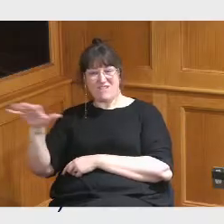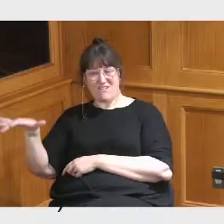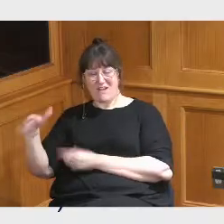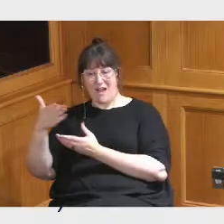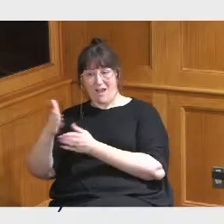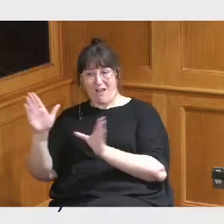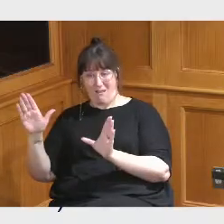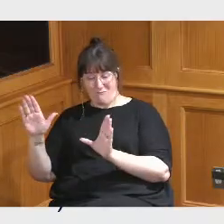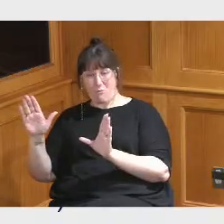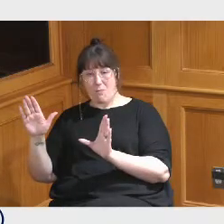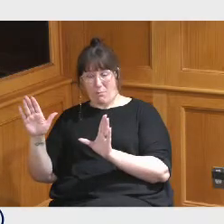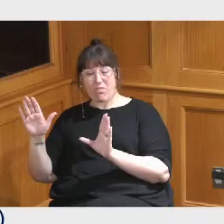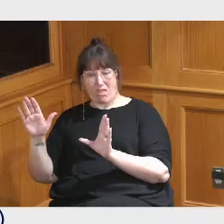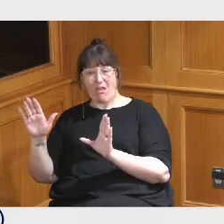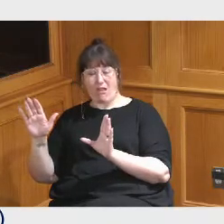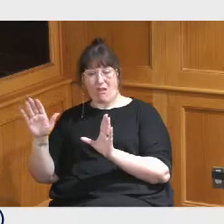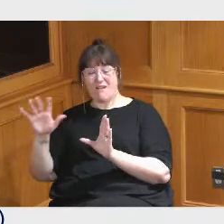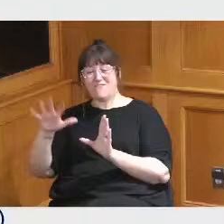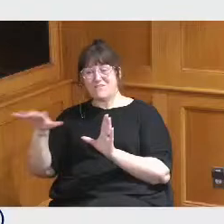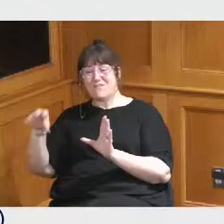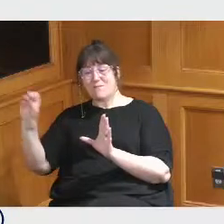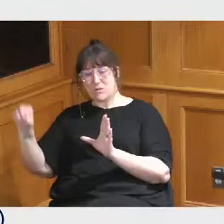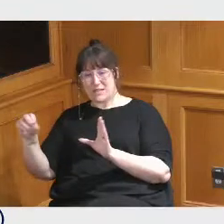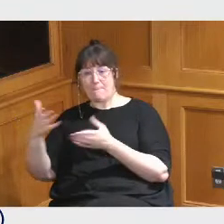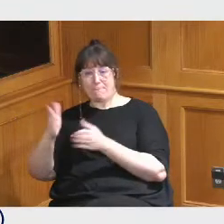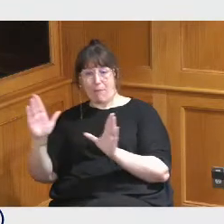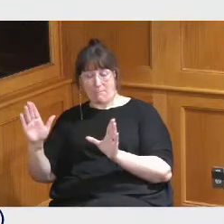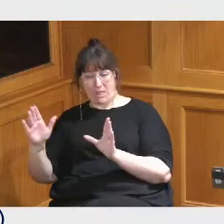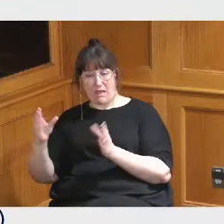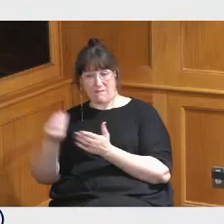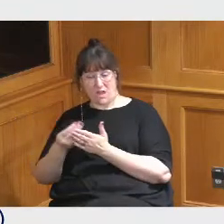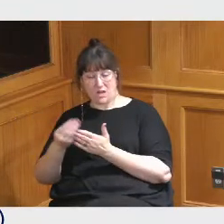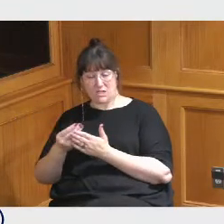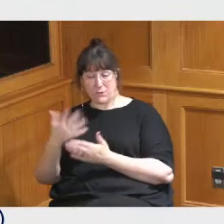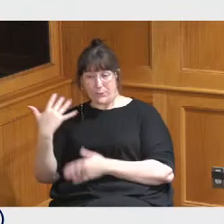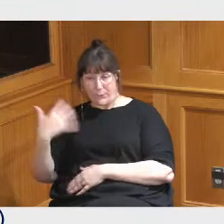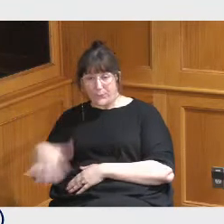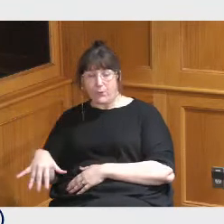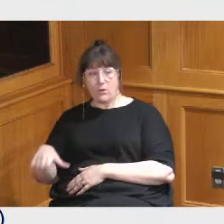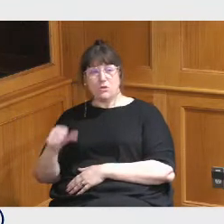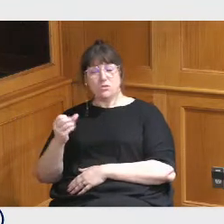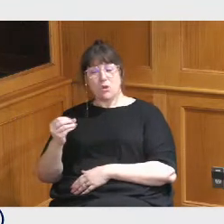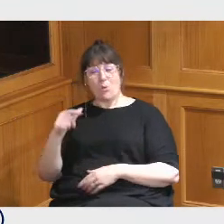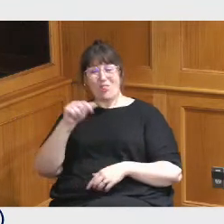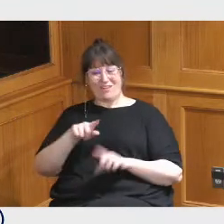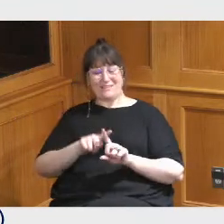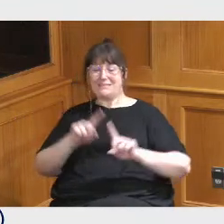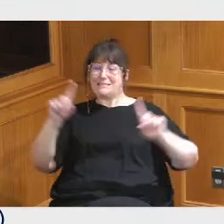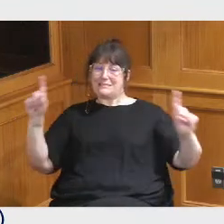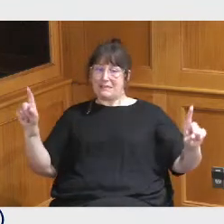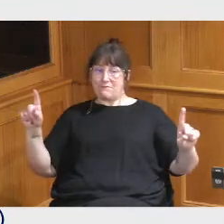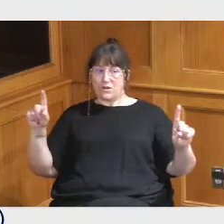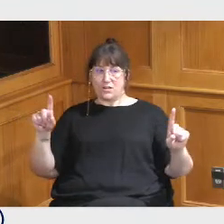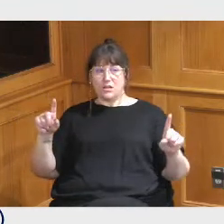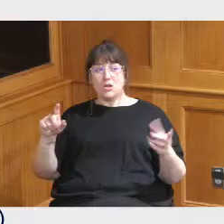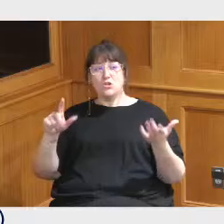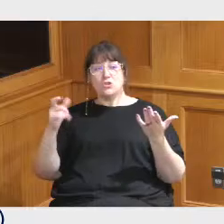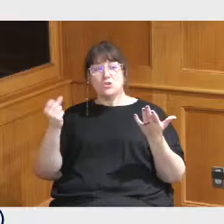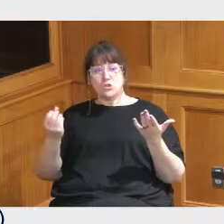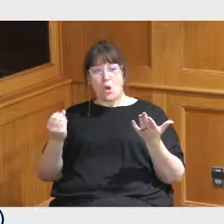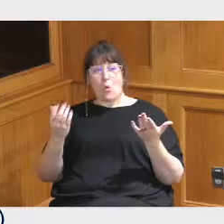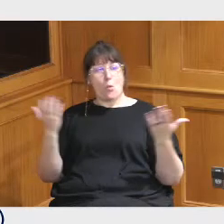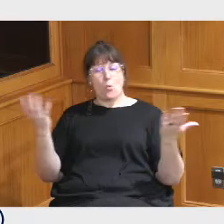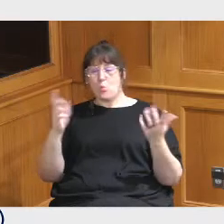publicly funded. So under this, the letter of intent, the new lease, what is changing? And I'll walk through